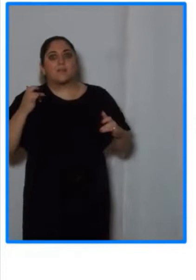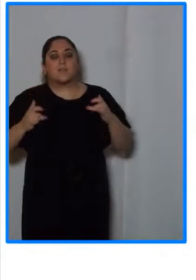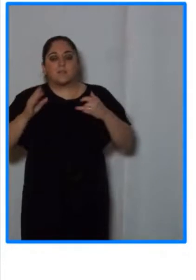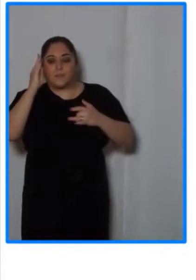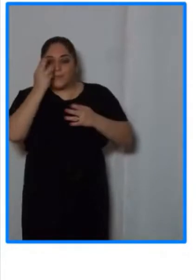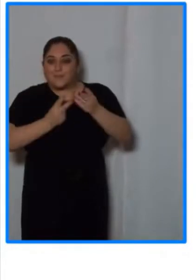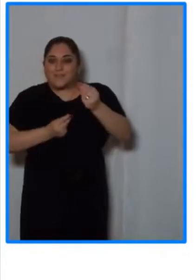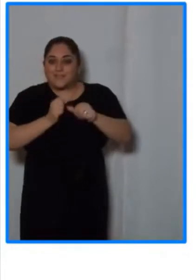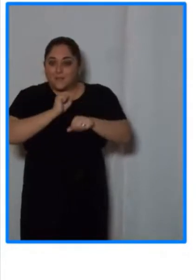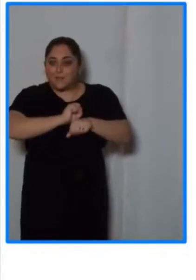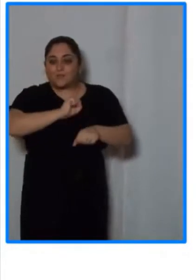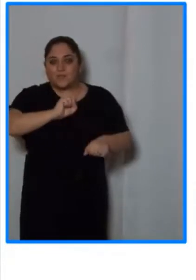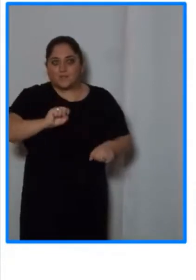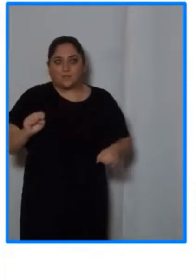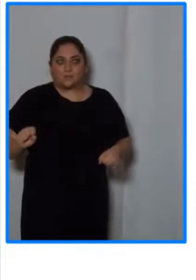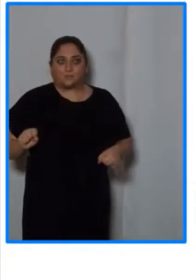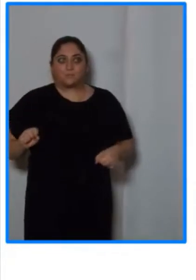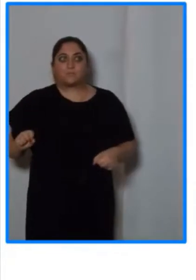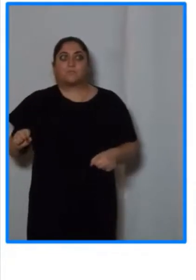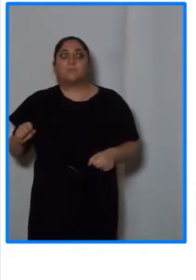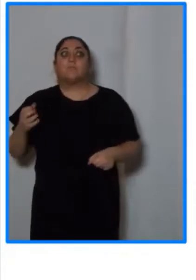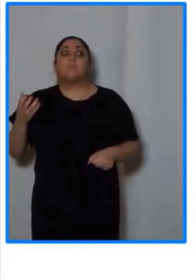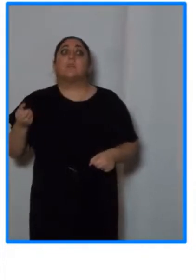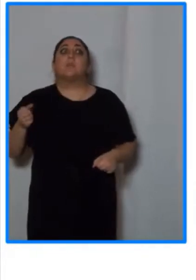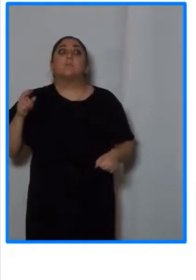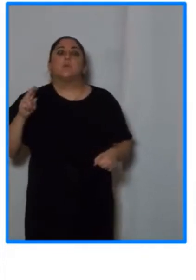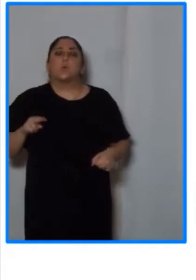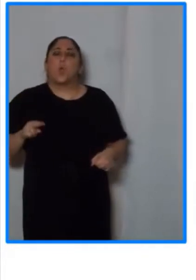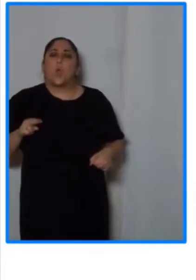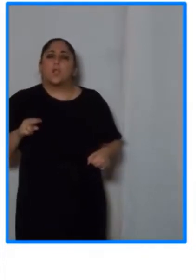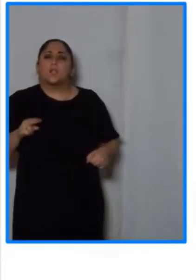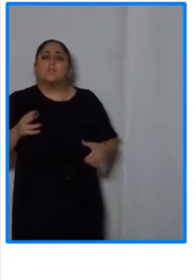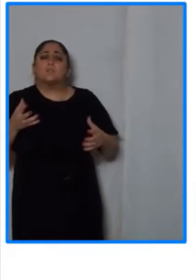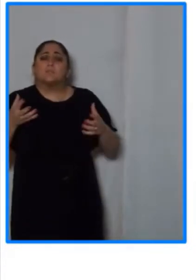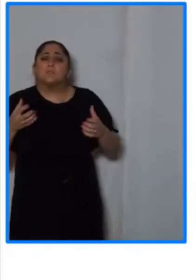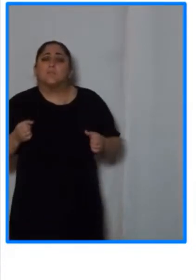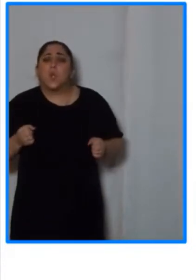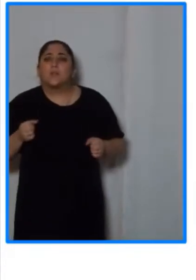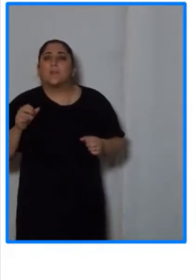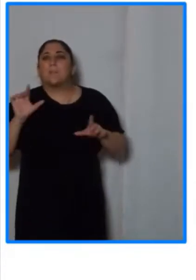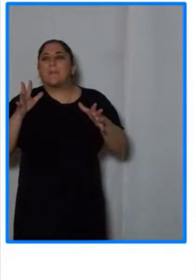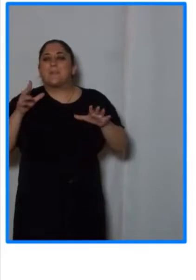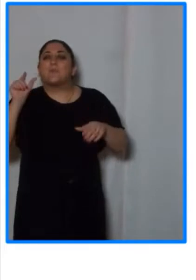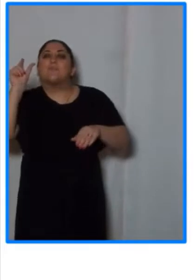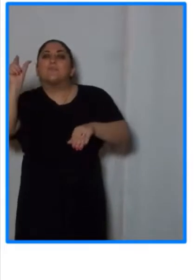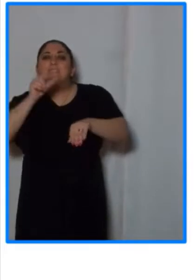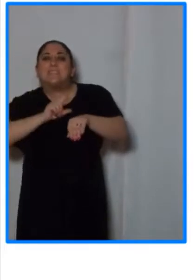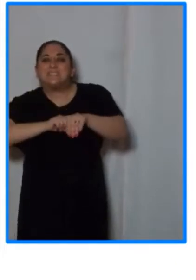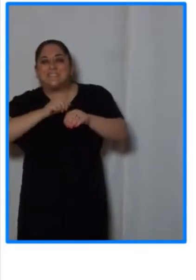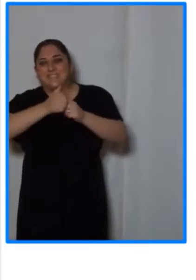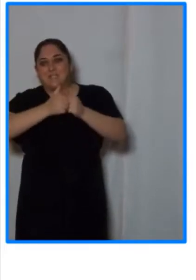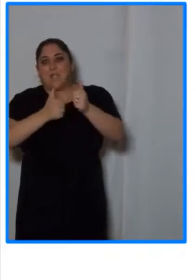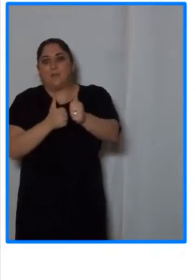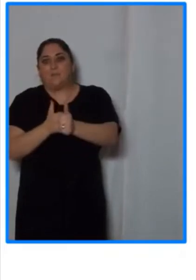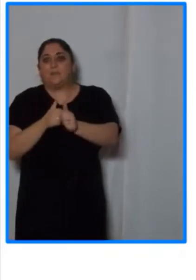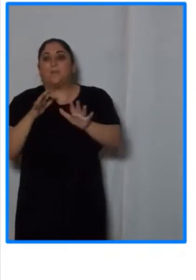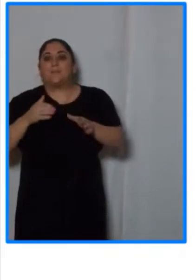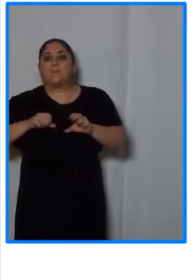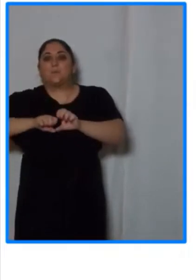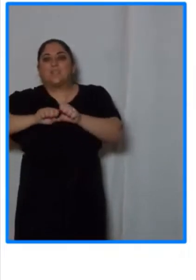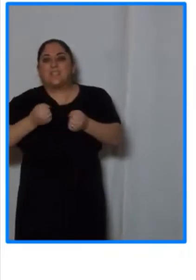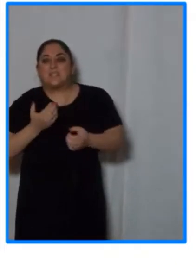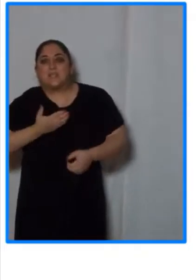a lot of people who benefit of accessibility because of temporary situations. Someone with a broken mouse hand might instead use